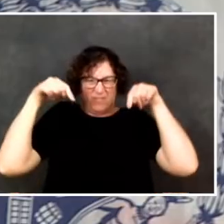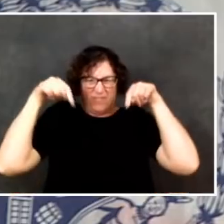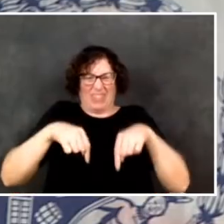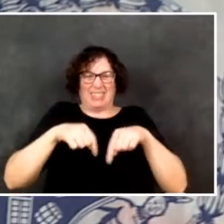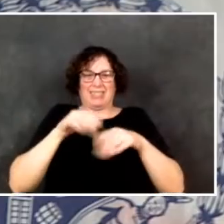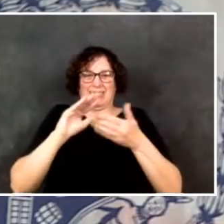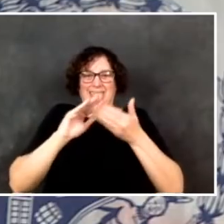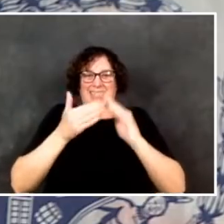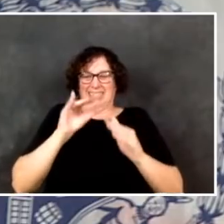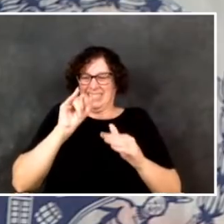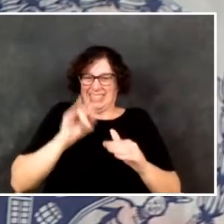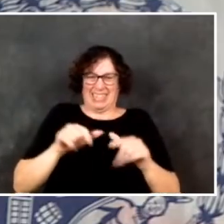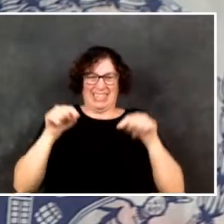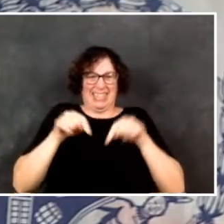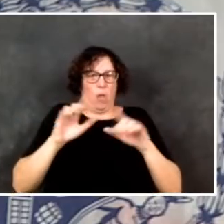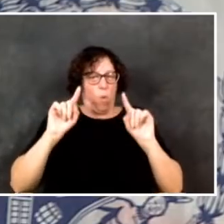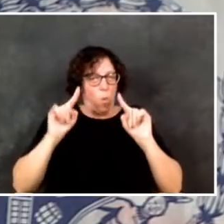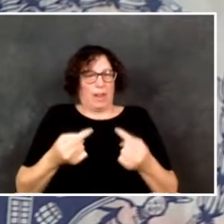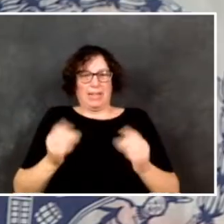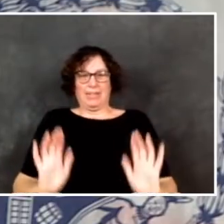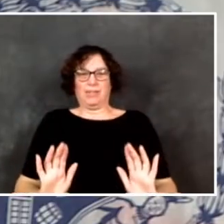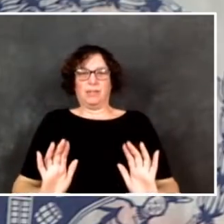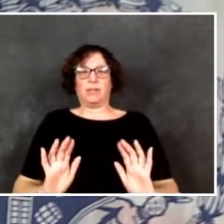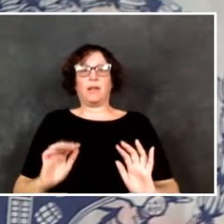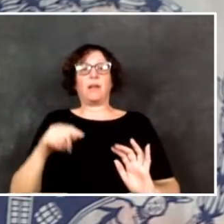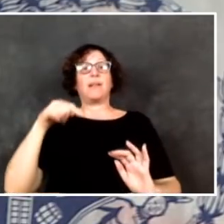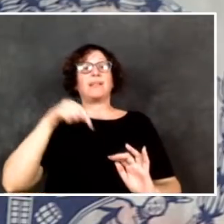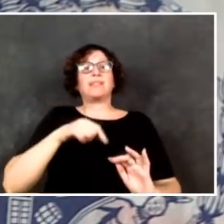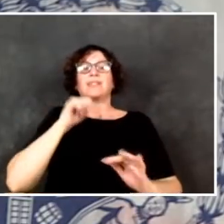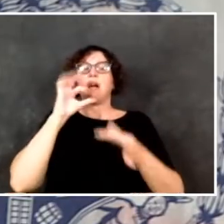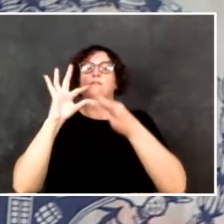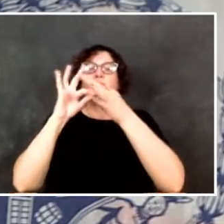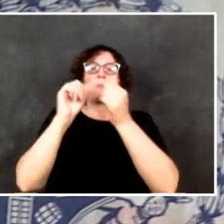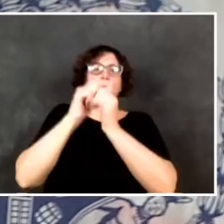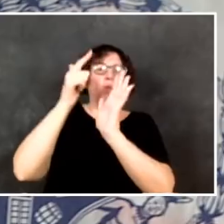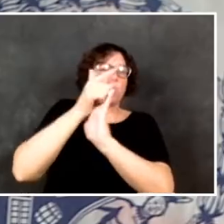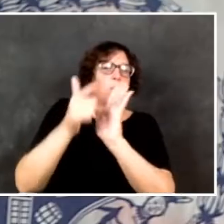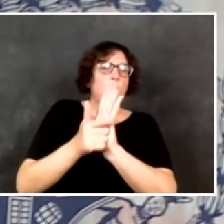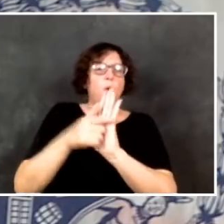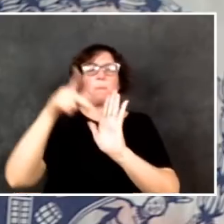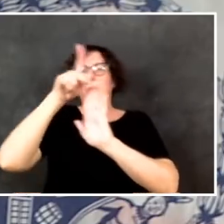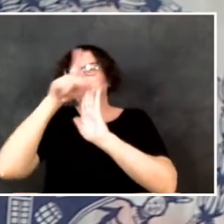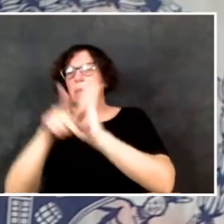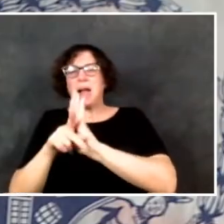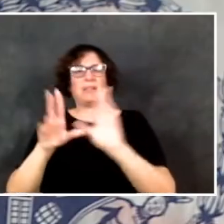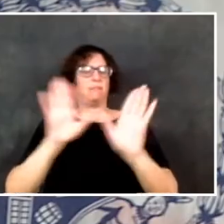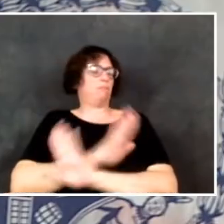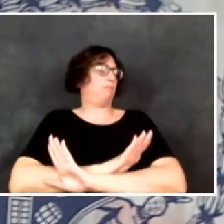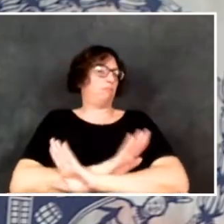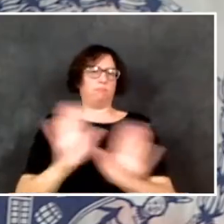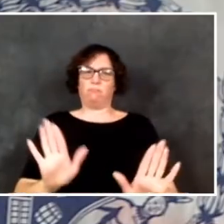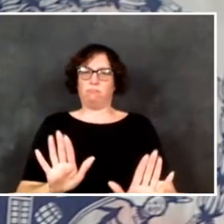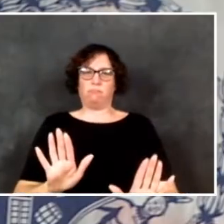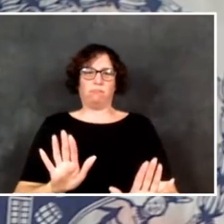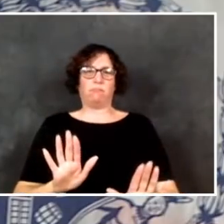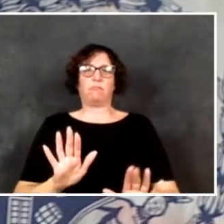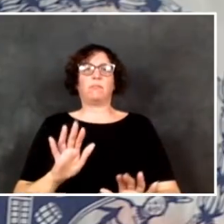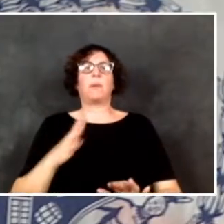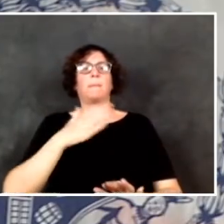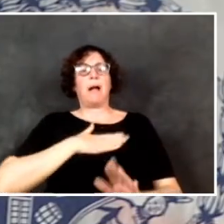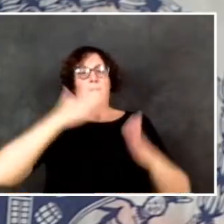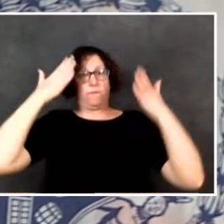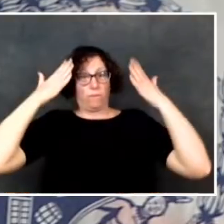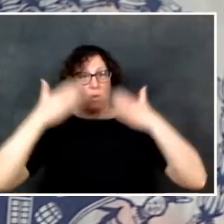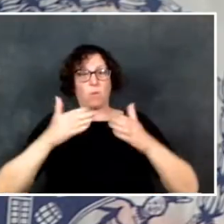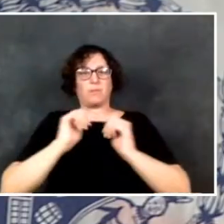not about legal or jurisdictional questions. This is a moral question. How do we protect people best? The best way to protect